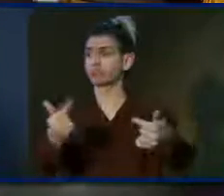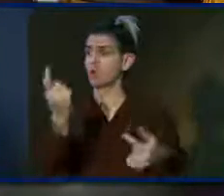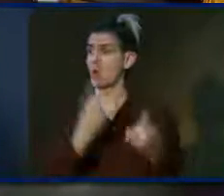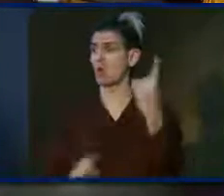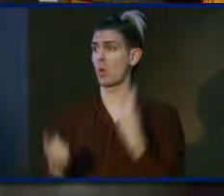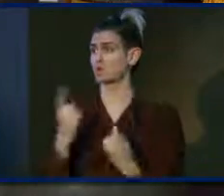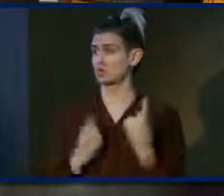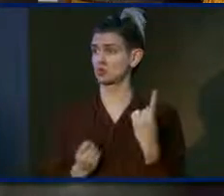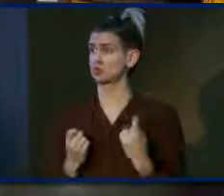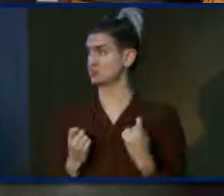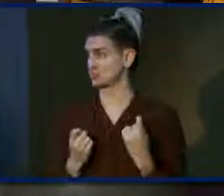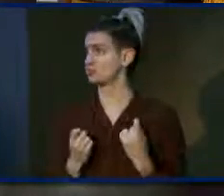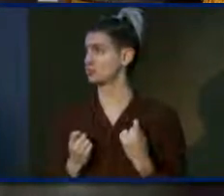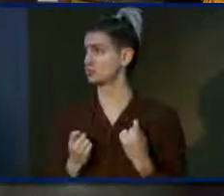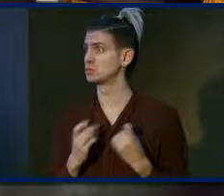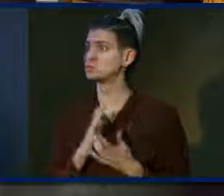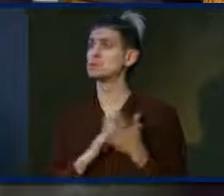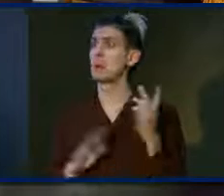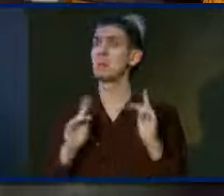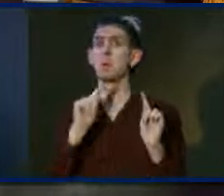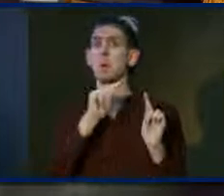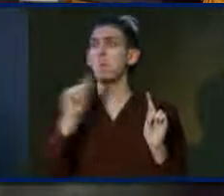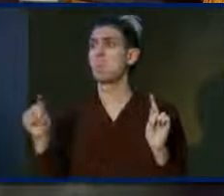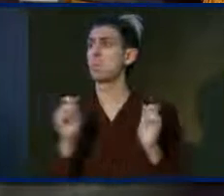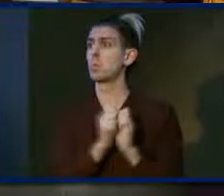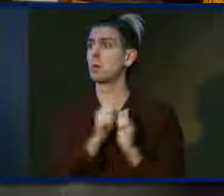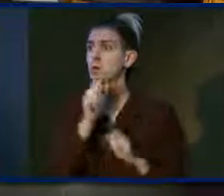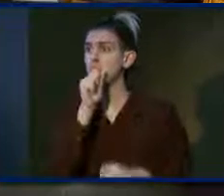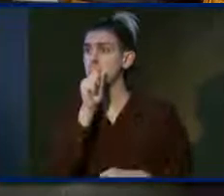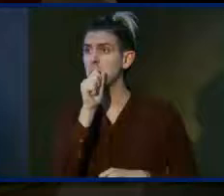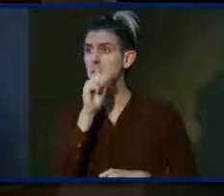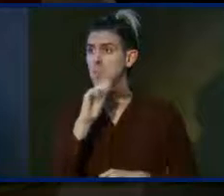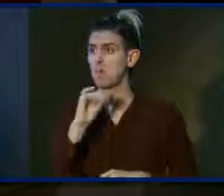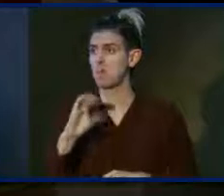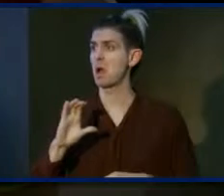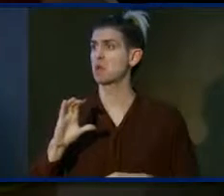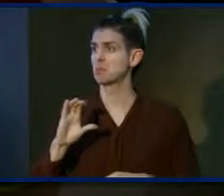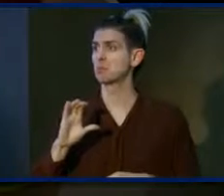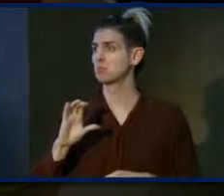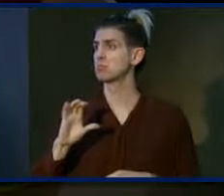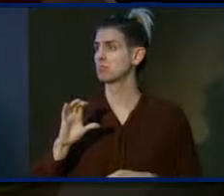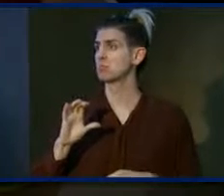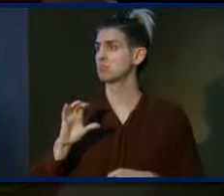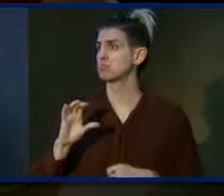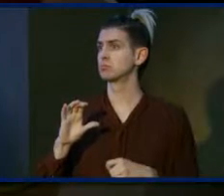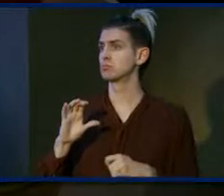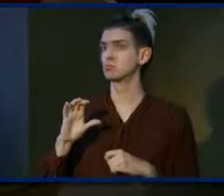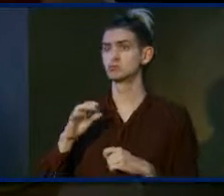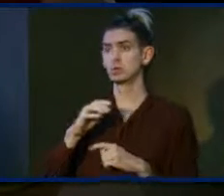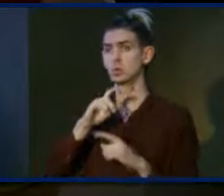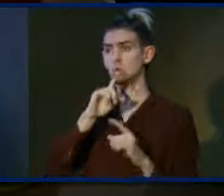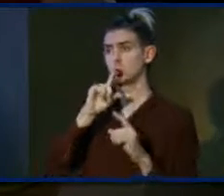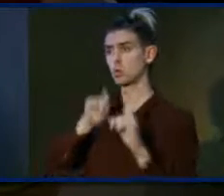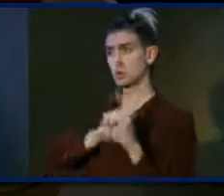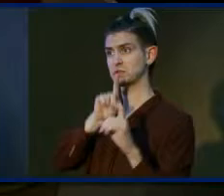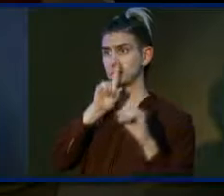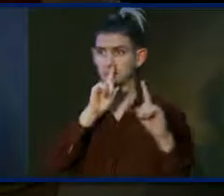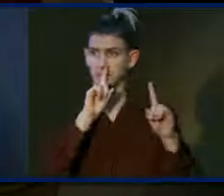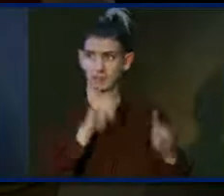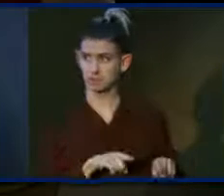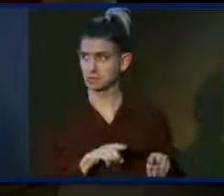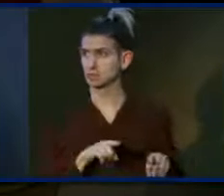think we have folks who are floating with microphones. Who's got the microphone? Is there a question on the floor?